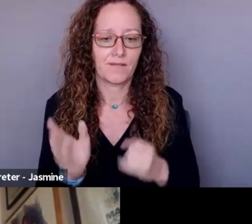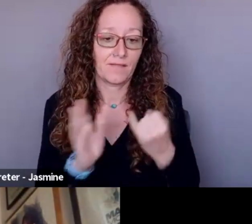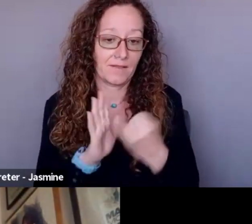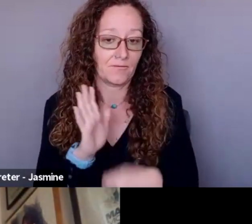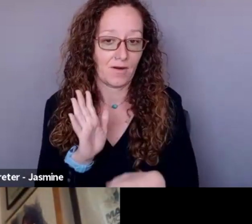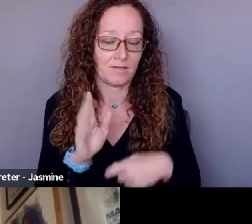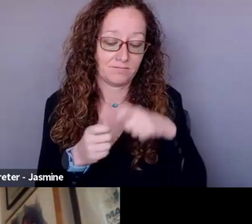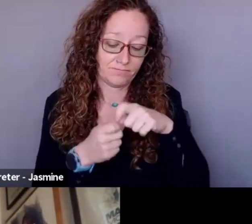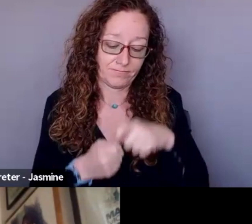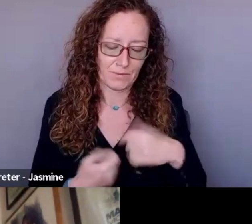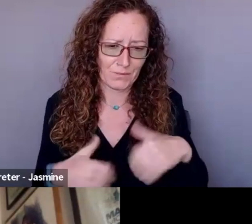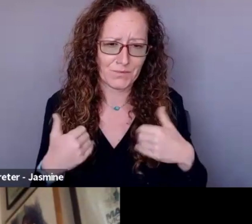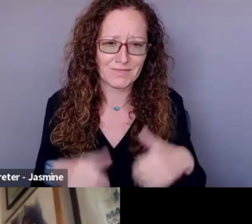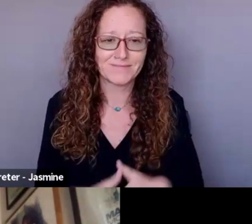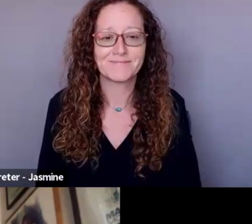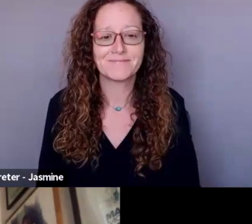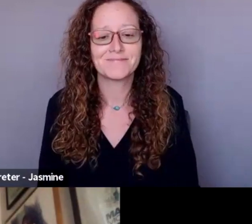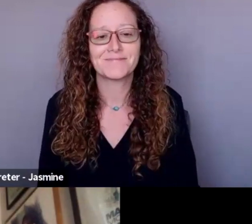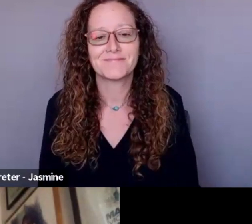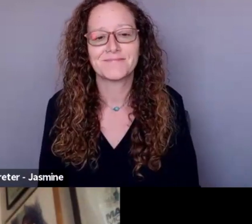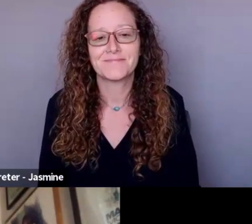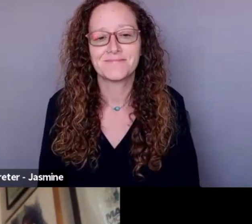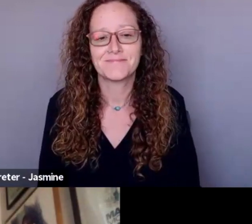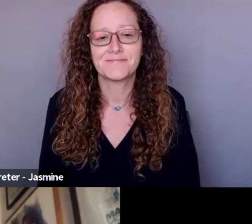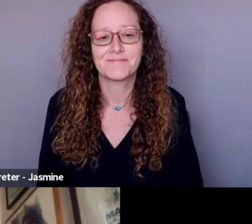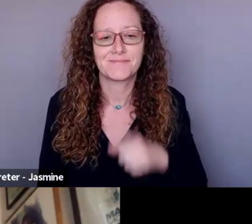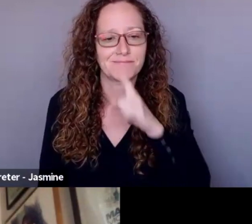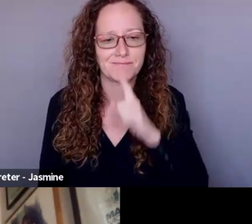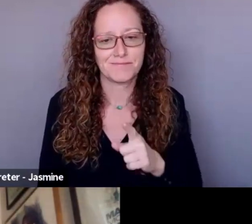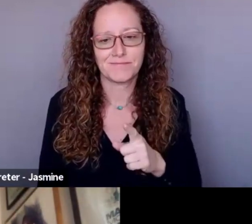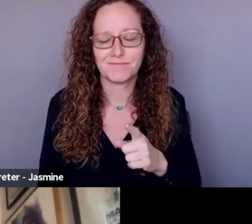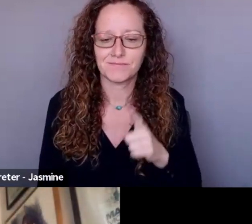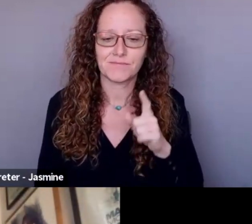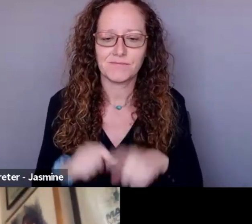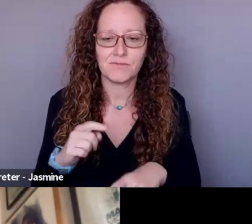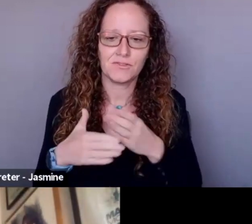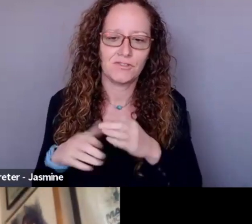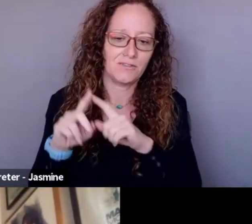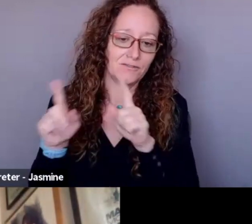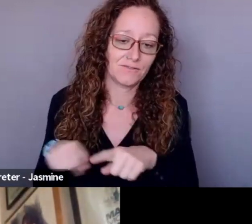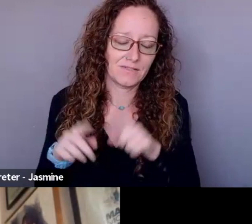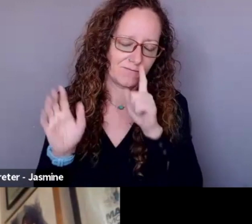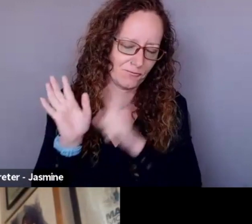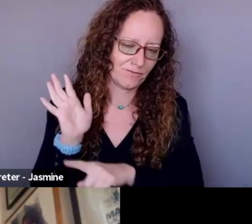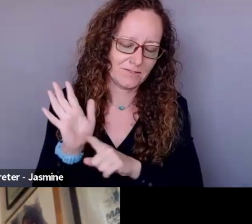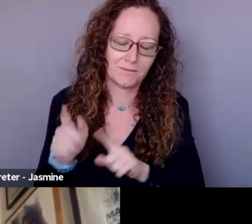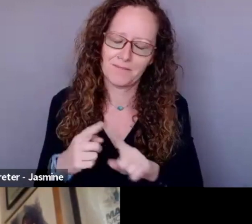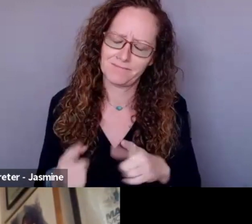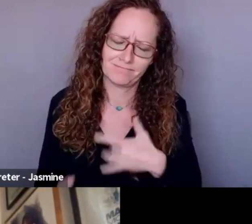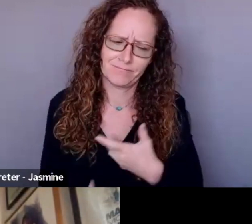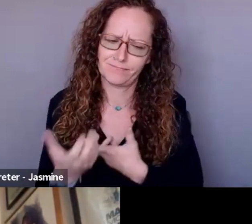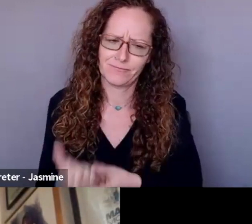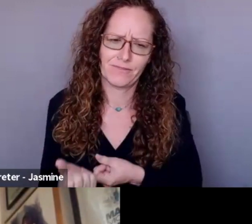well. And I am sure, while you weren't able to share your screen for the research, I am sure that